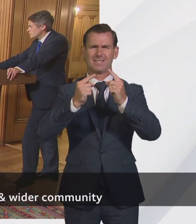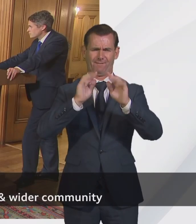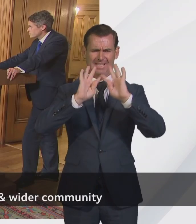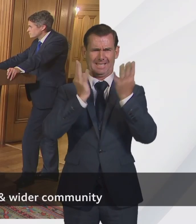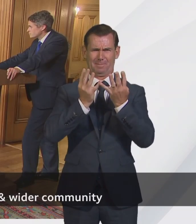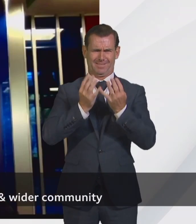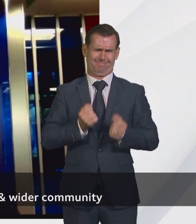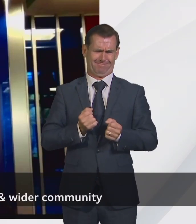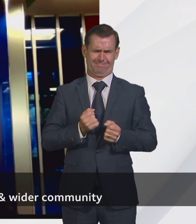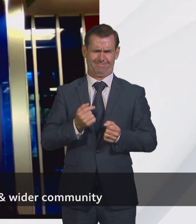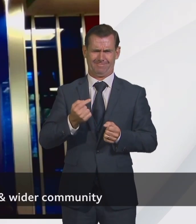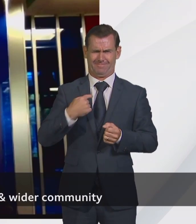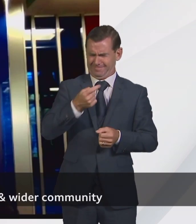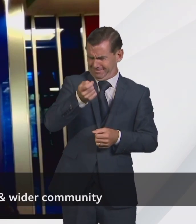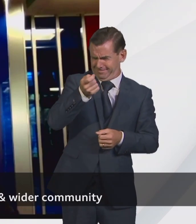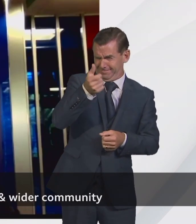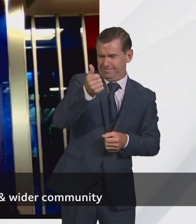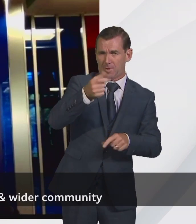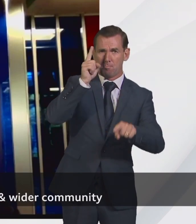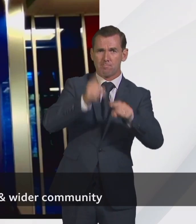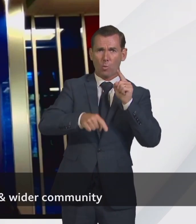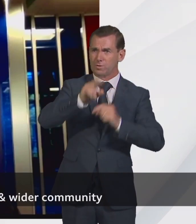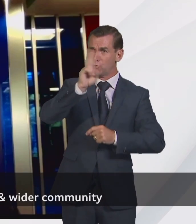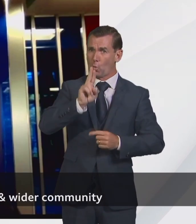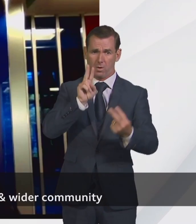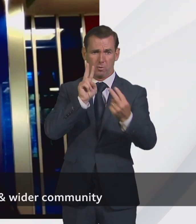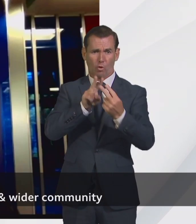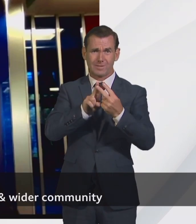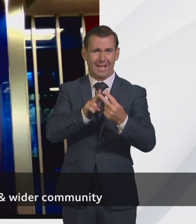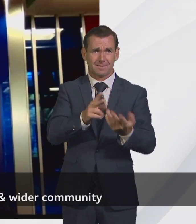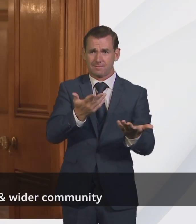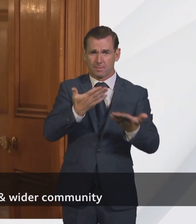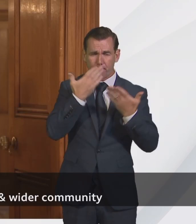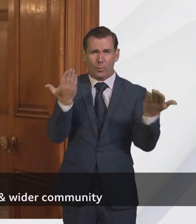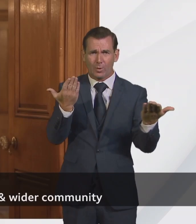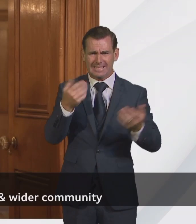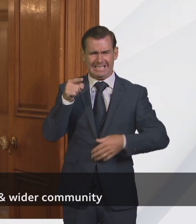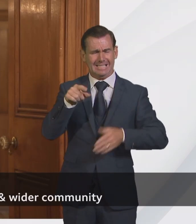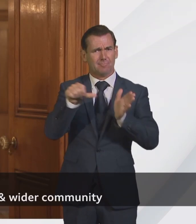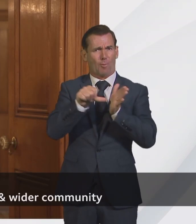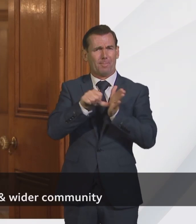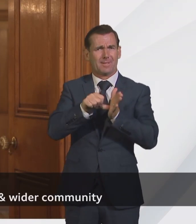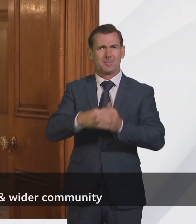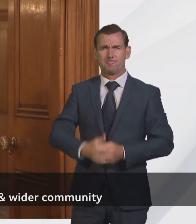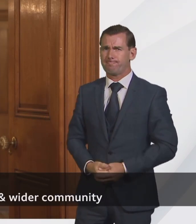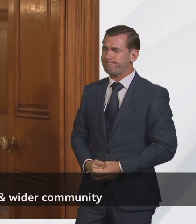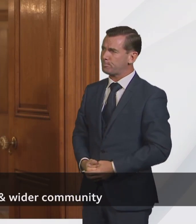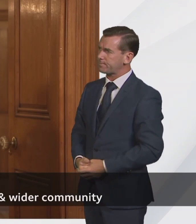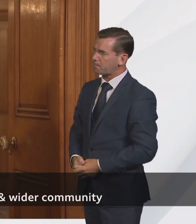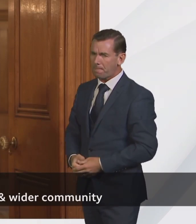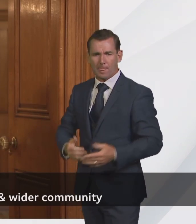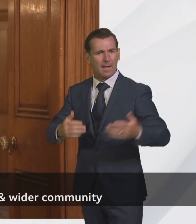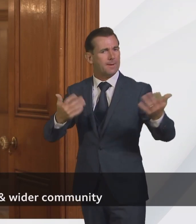My understanding is that it's incredibly low. And isn't that a problem? Well, we've seen every school around the